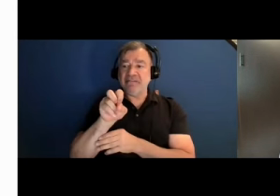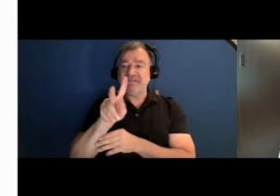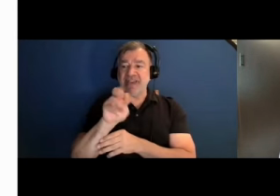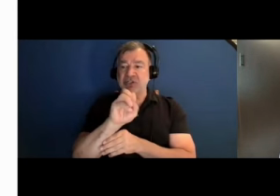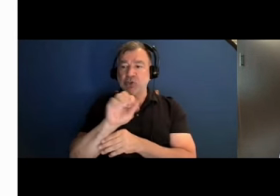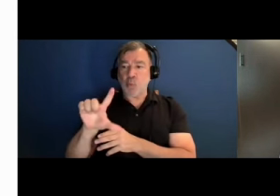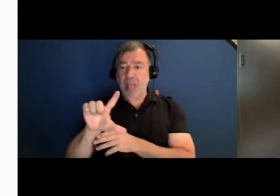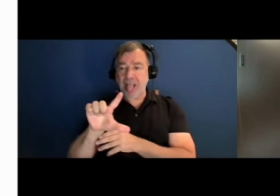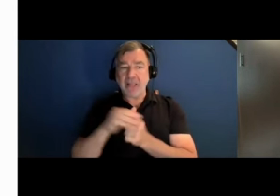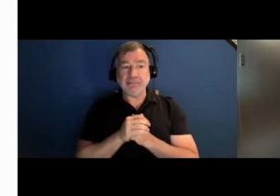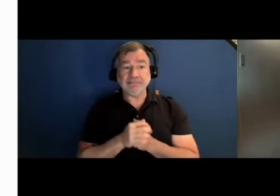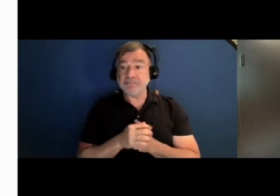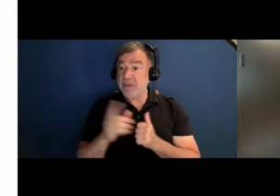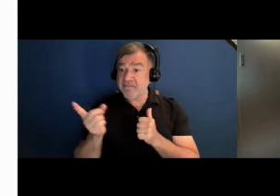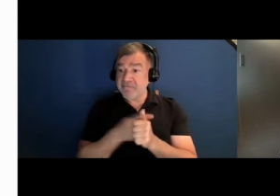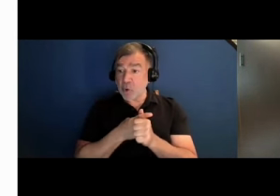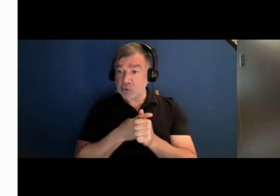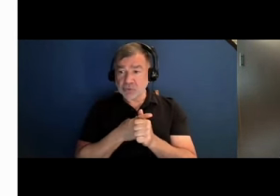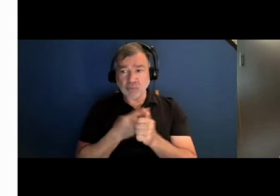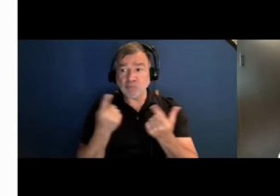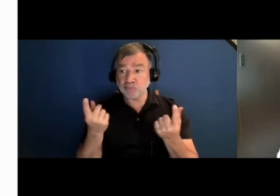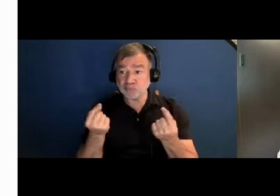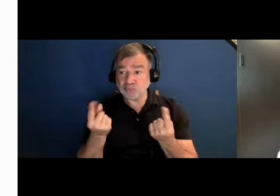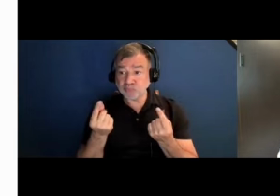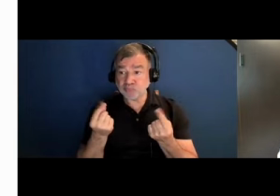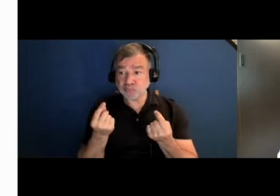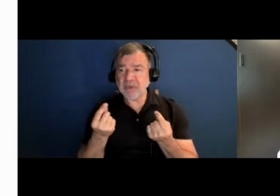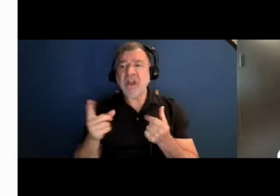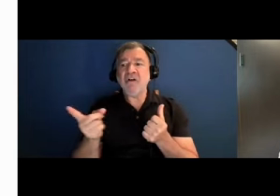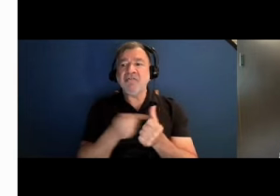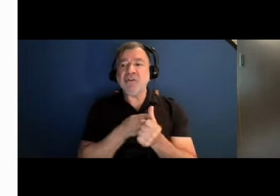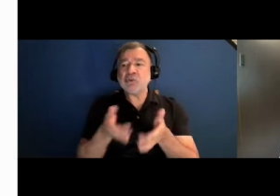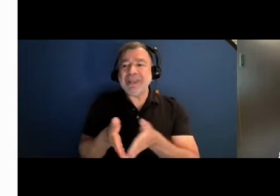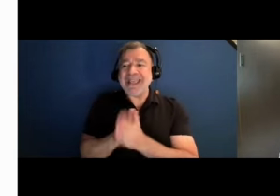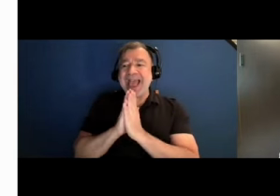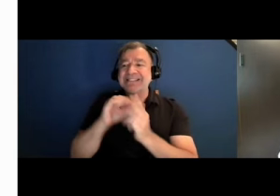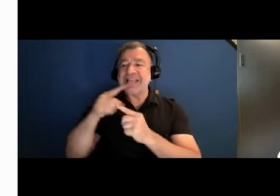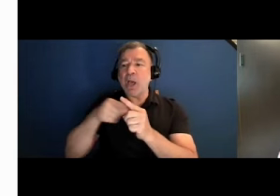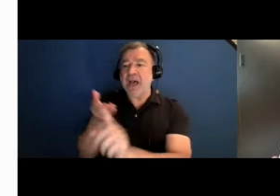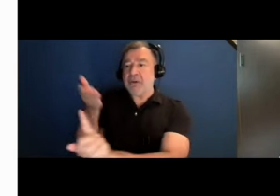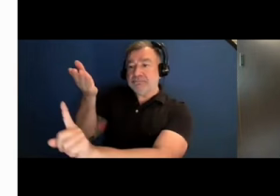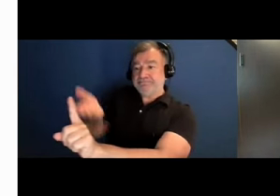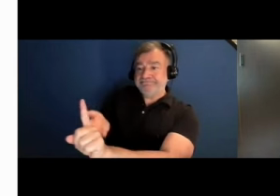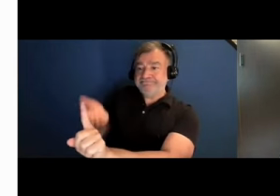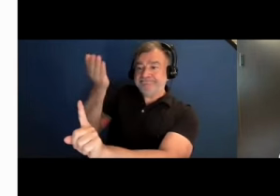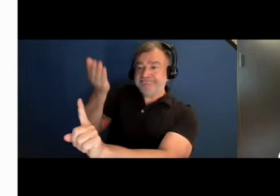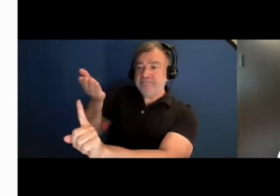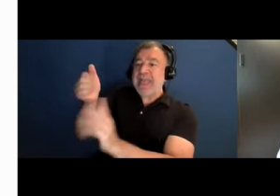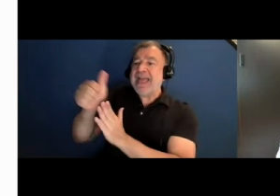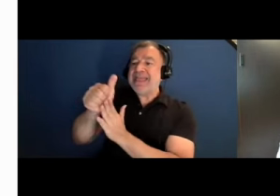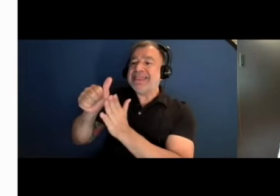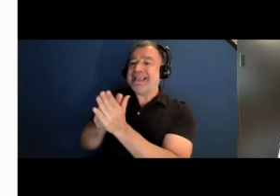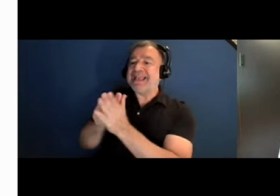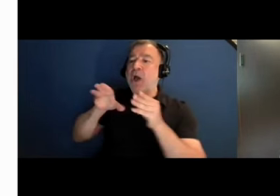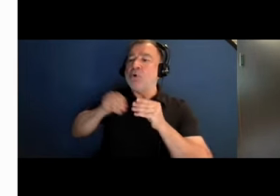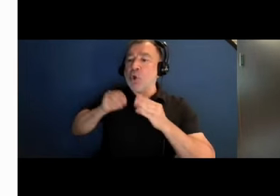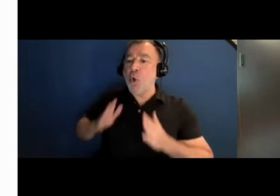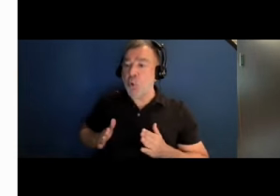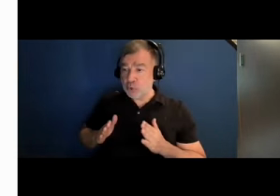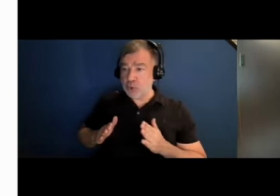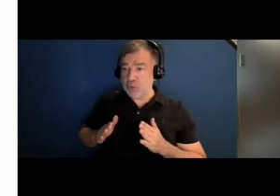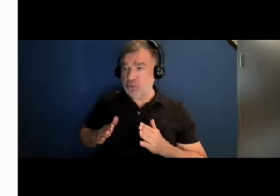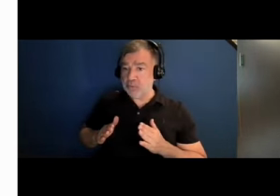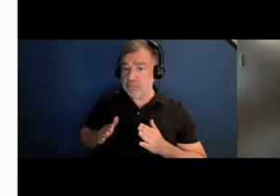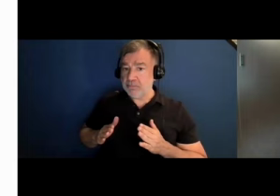Basically, the first thing we're going to do is ask about the account owner, the beneficiary. They're the same thing when it comes to ABLE. The person that the